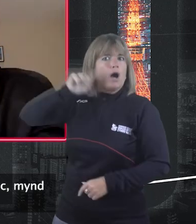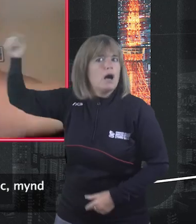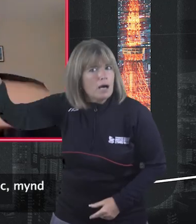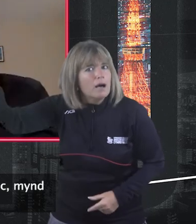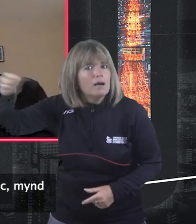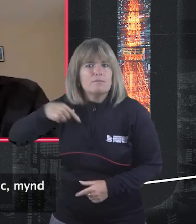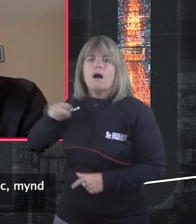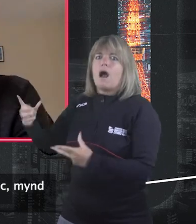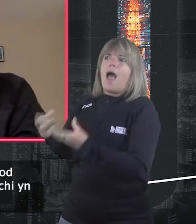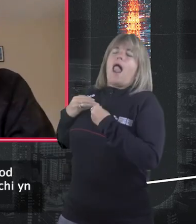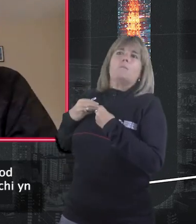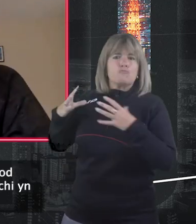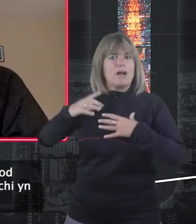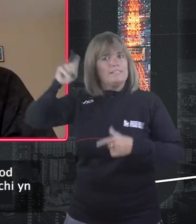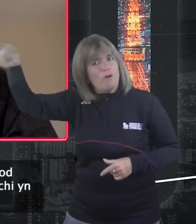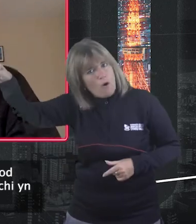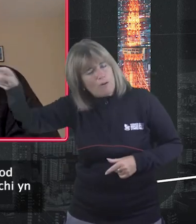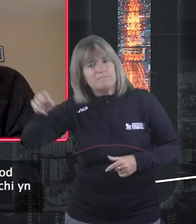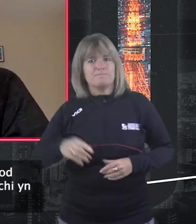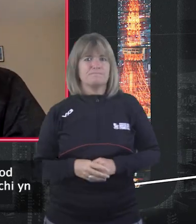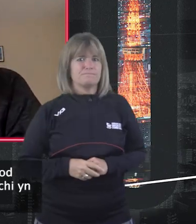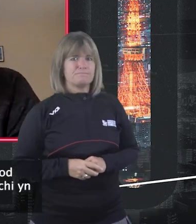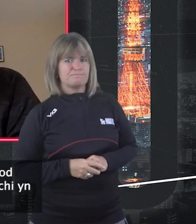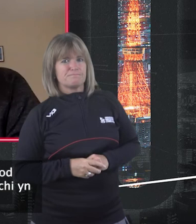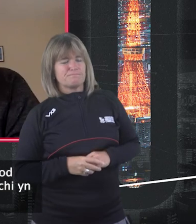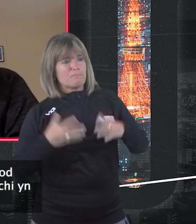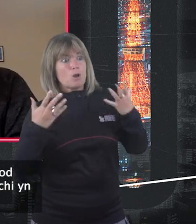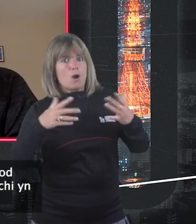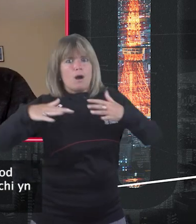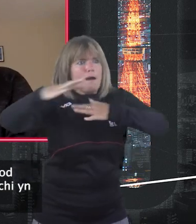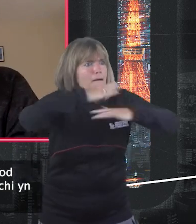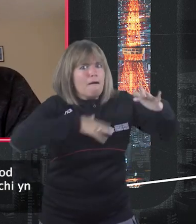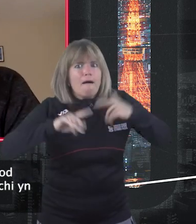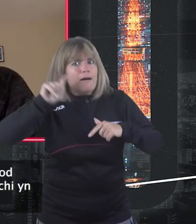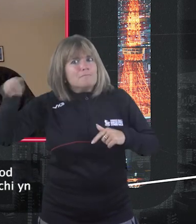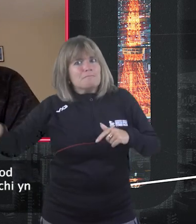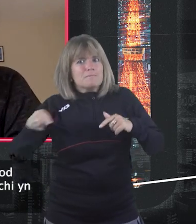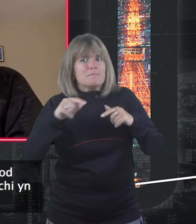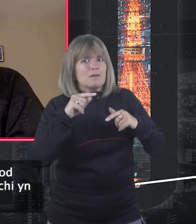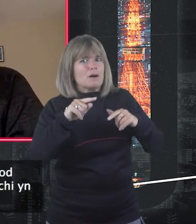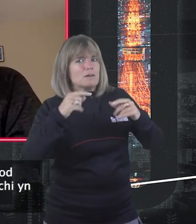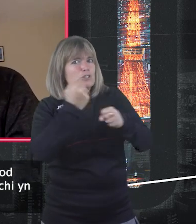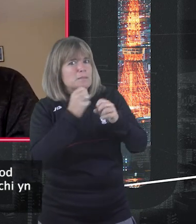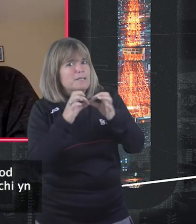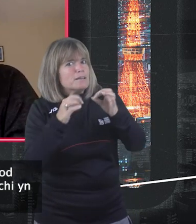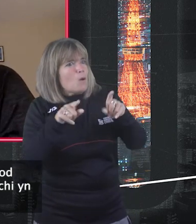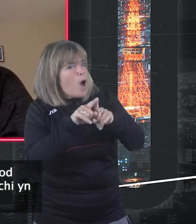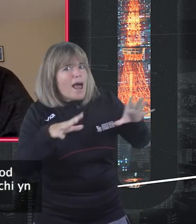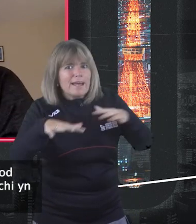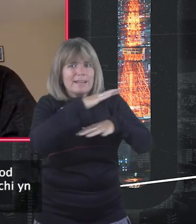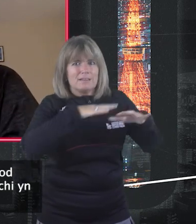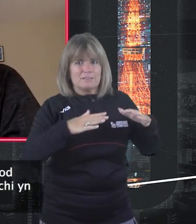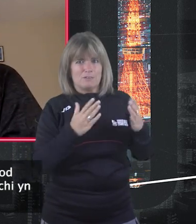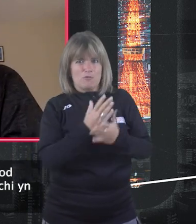European Championships. And what's the vibe like then in the kind of GB camp? Because I know that a lot of you are